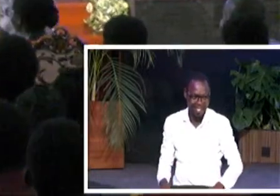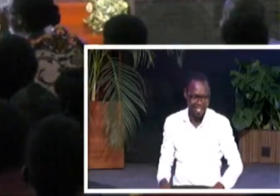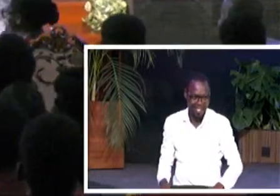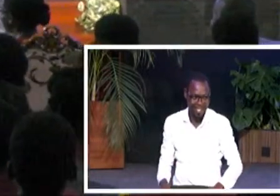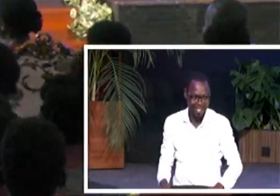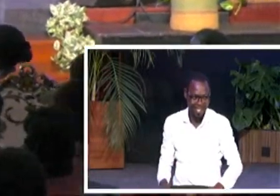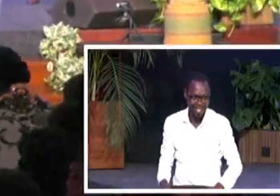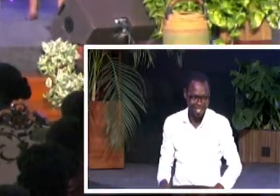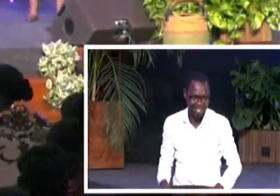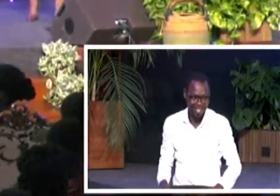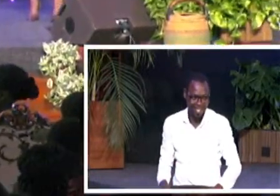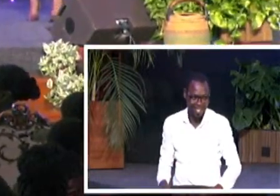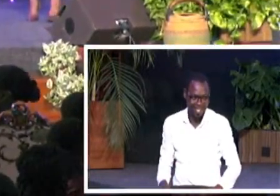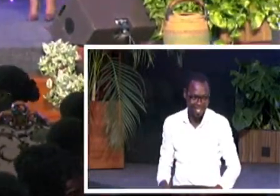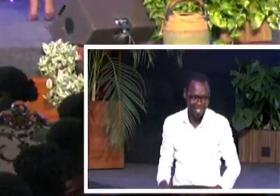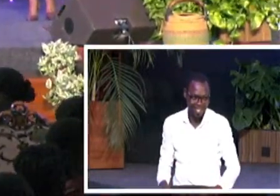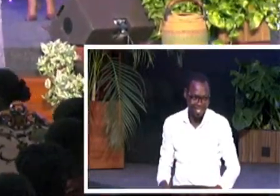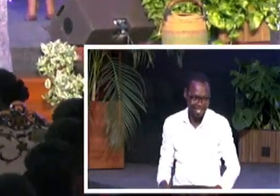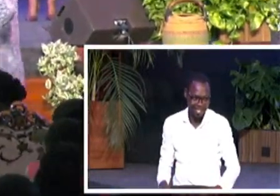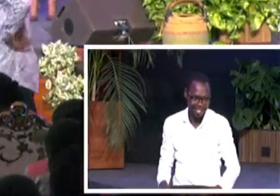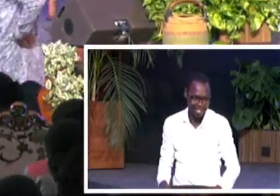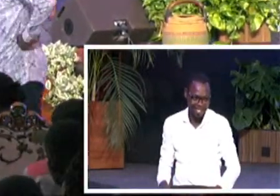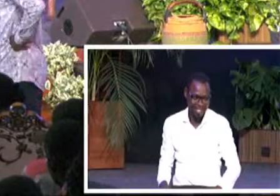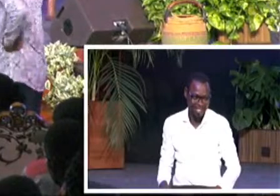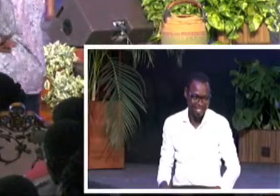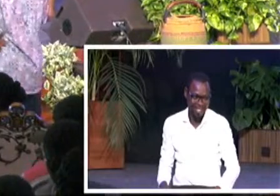prize. She'll give you a book. Have a chat with her. And you,